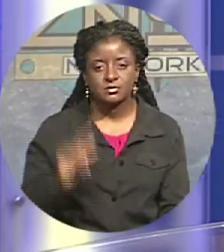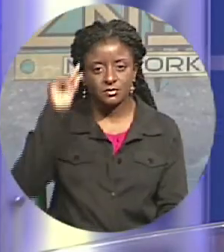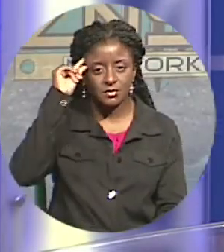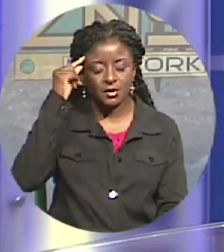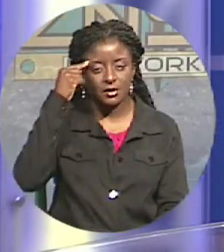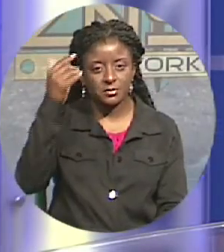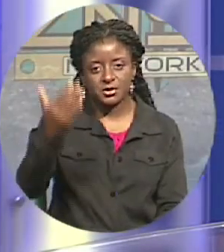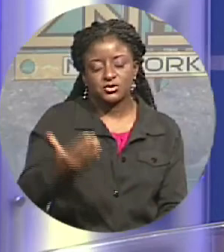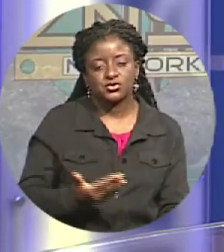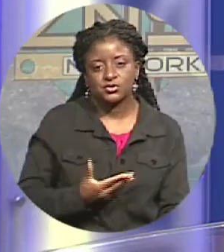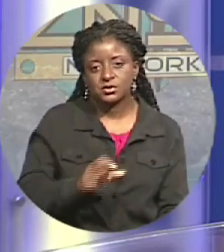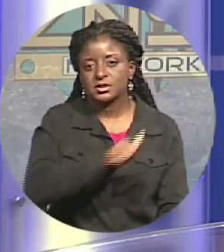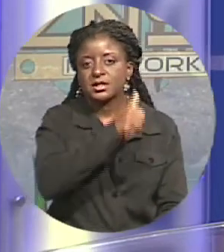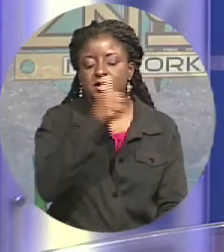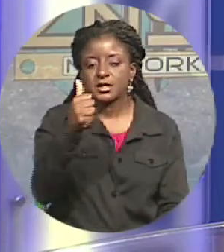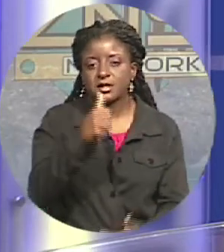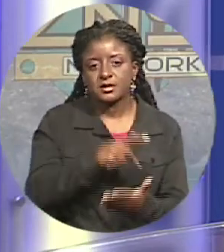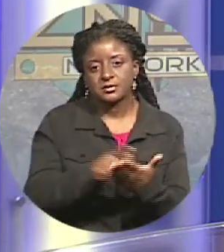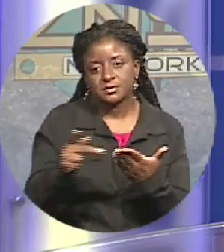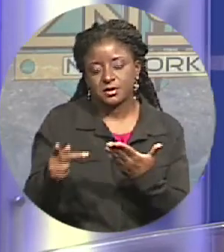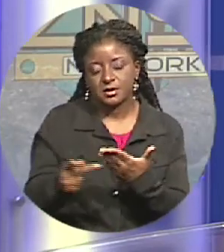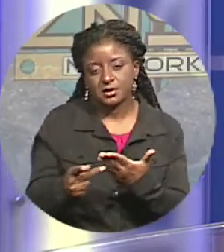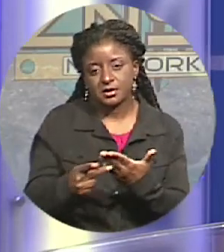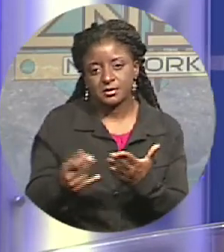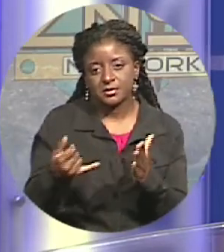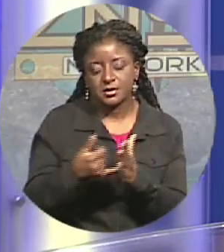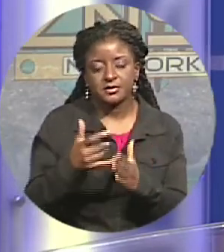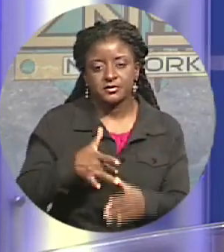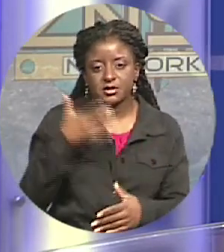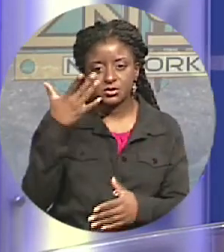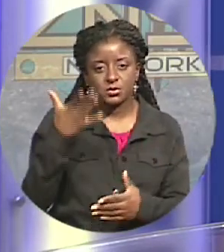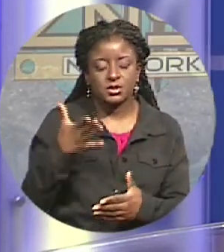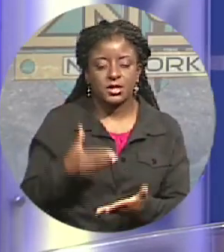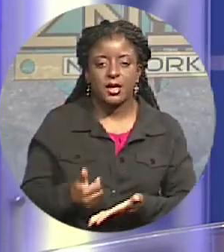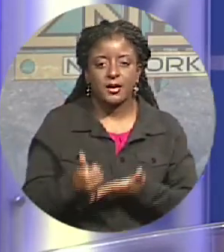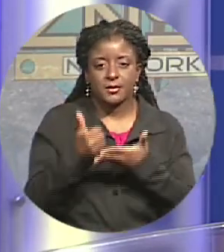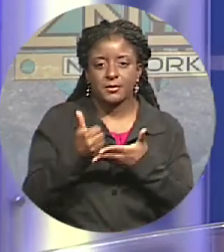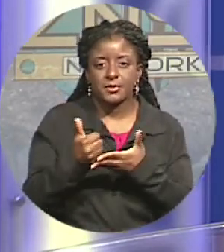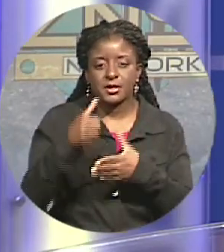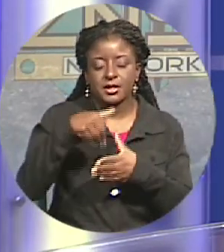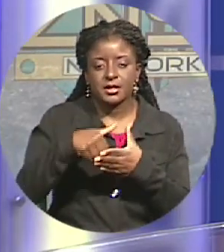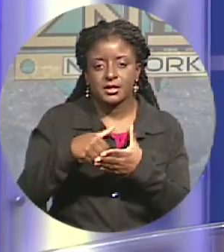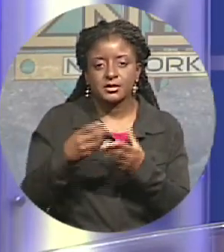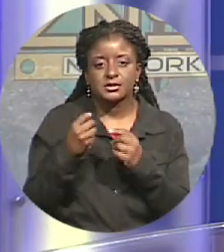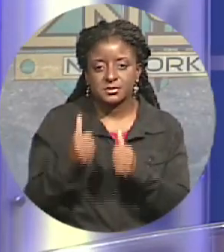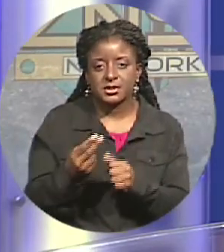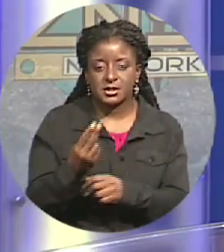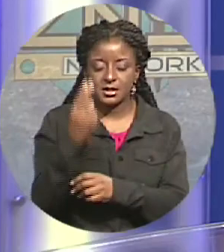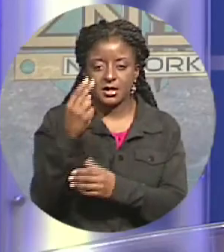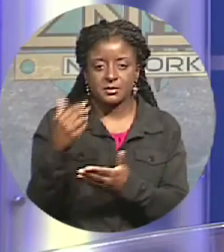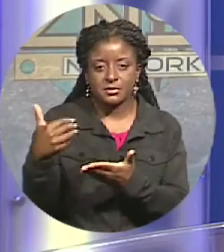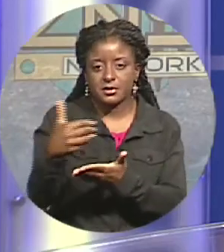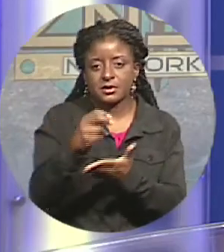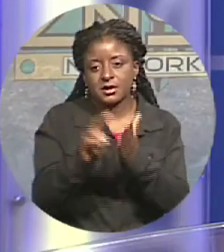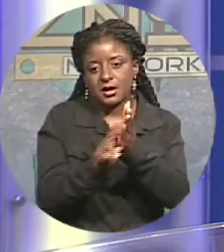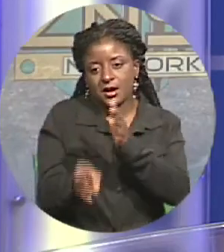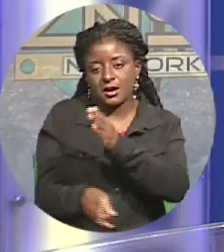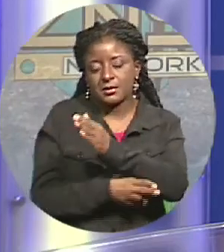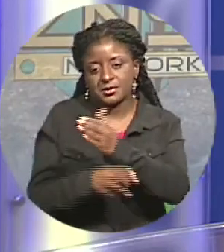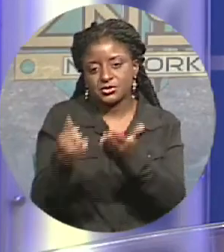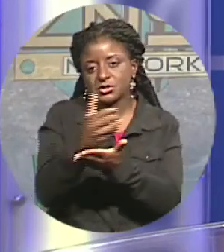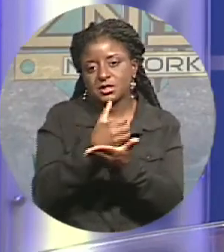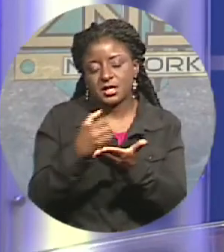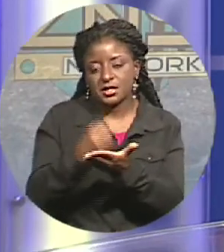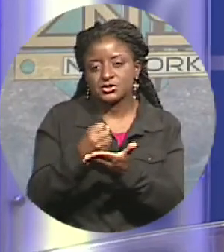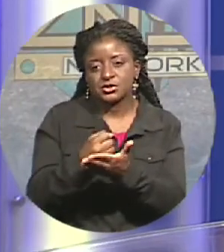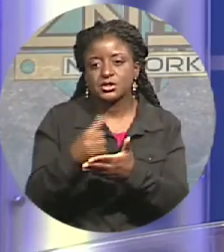Government introducing yet another initiative which it feels will assist in speeding up the garbage collection process. Today, Environment Minister Kenneth Dorsett revealed that a